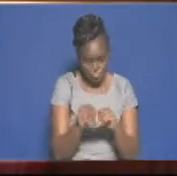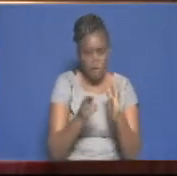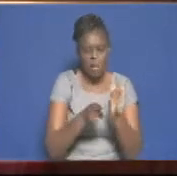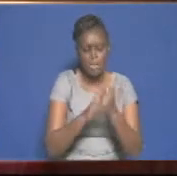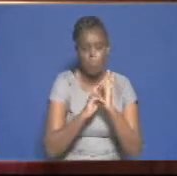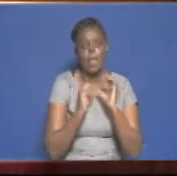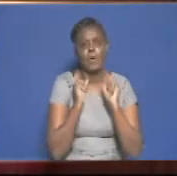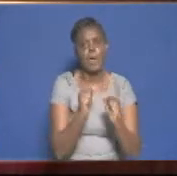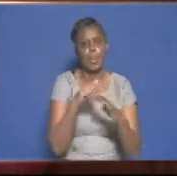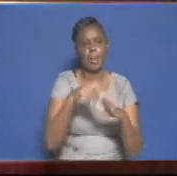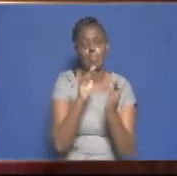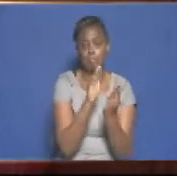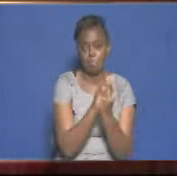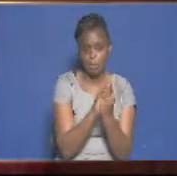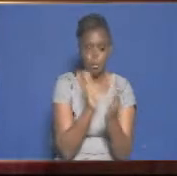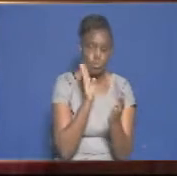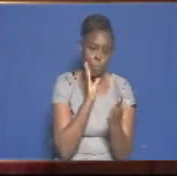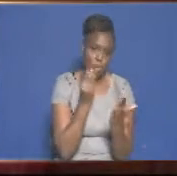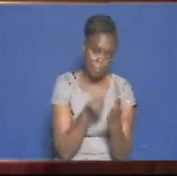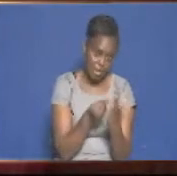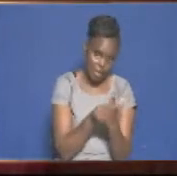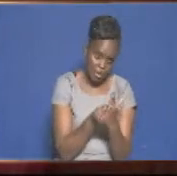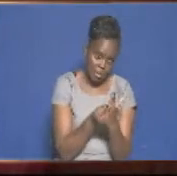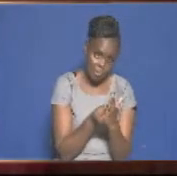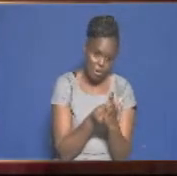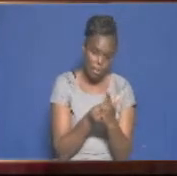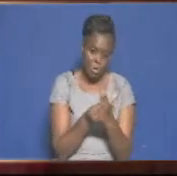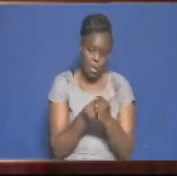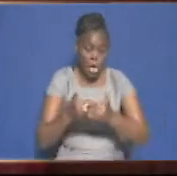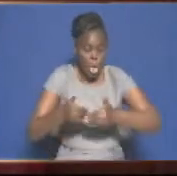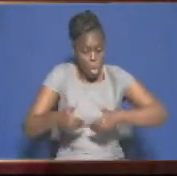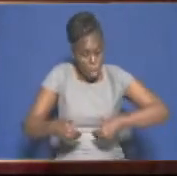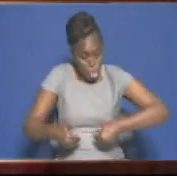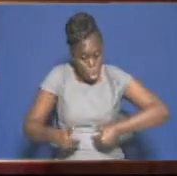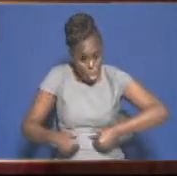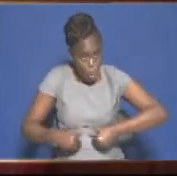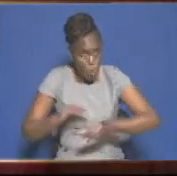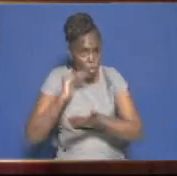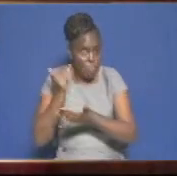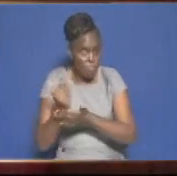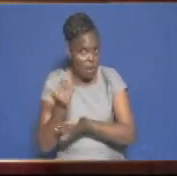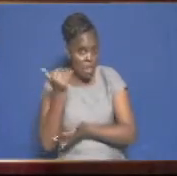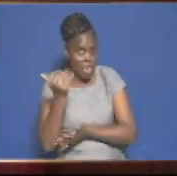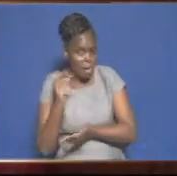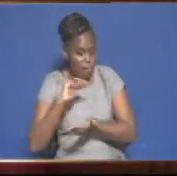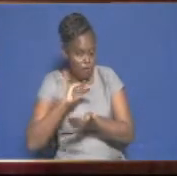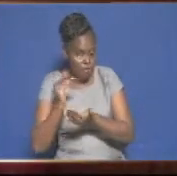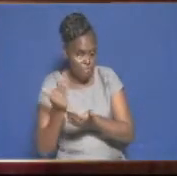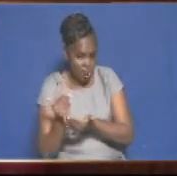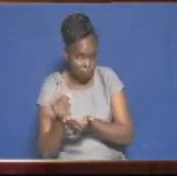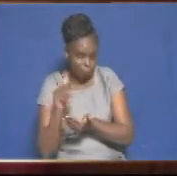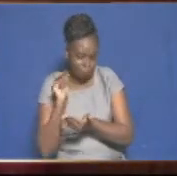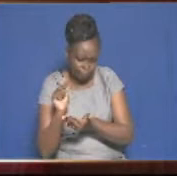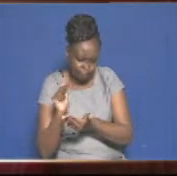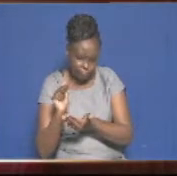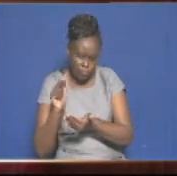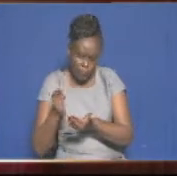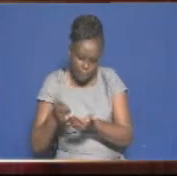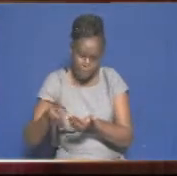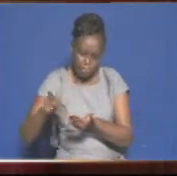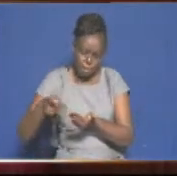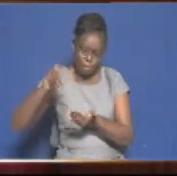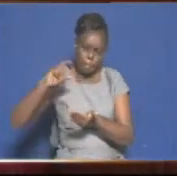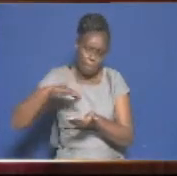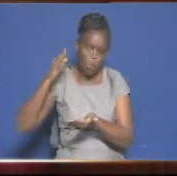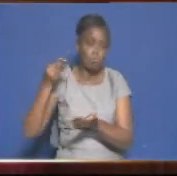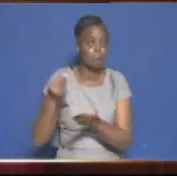requirements, Mr. Speaker, to borrow money. The youth fund is an area also where, Speaker, funds should be enhanced.